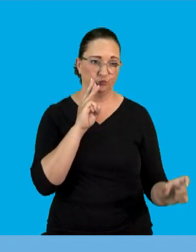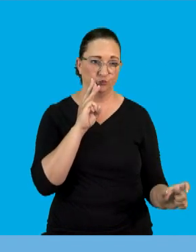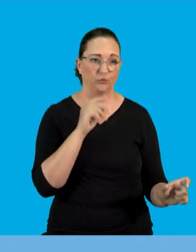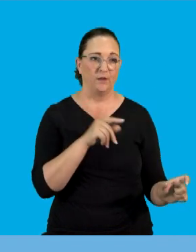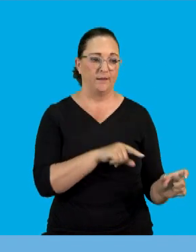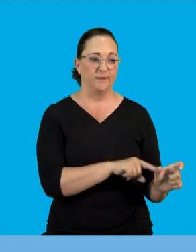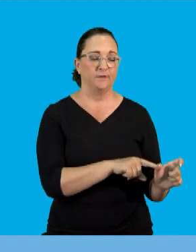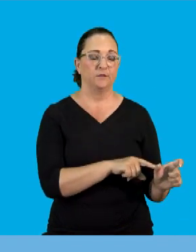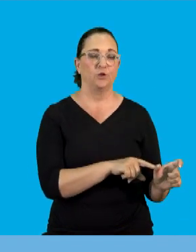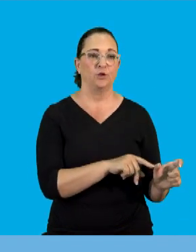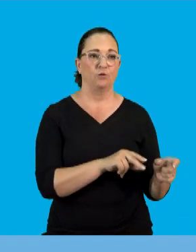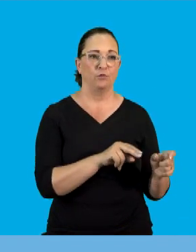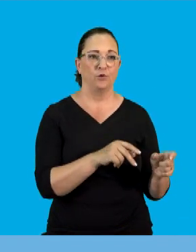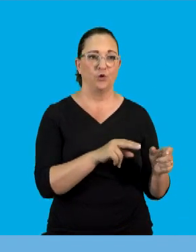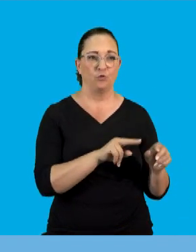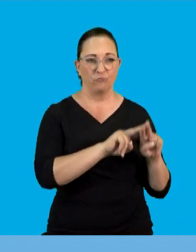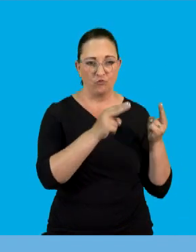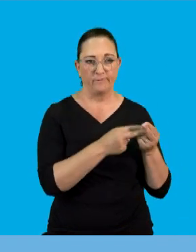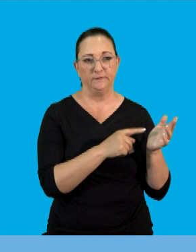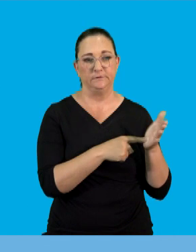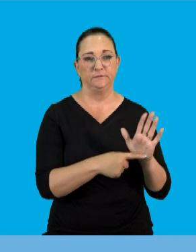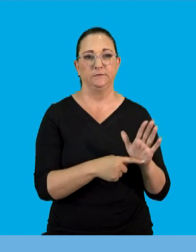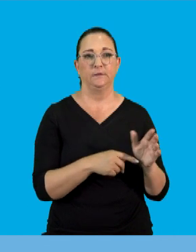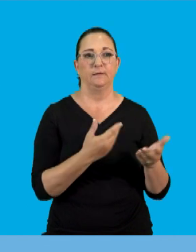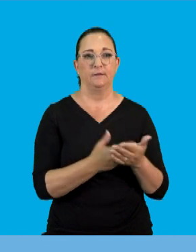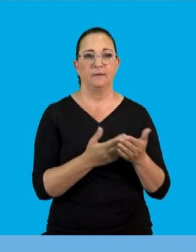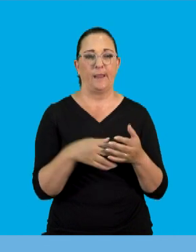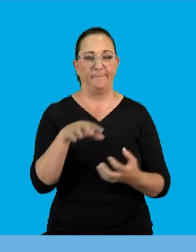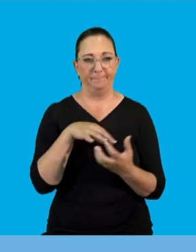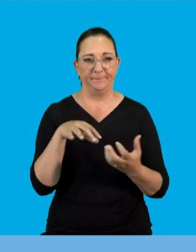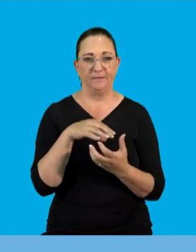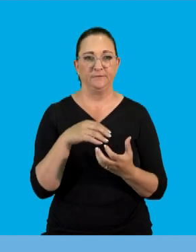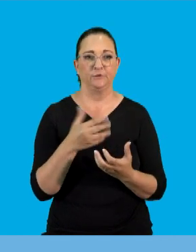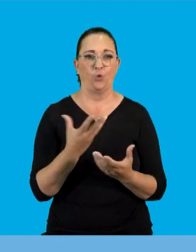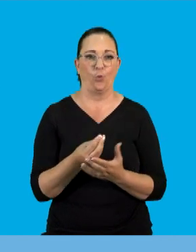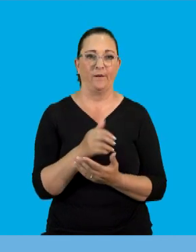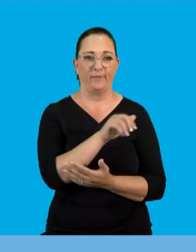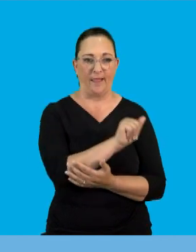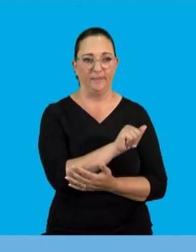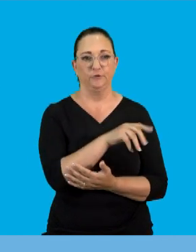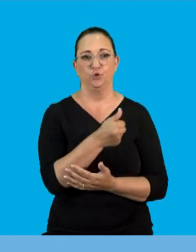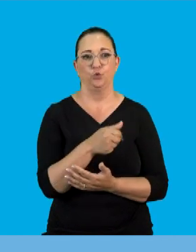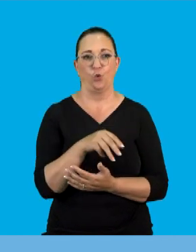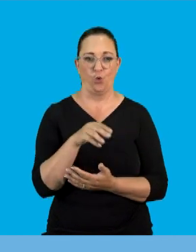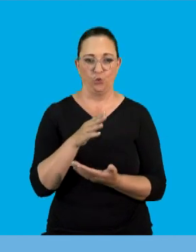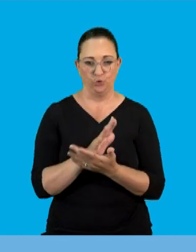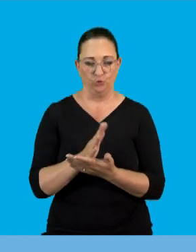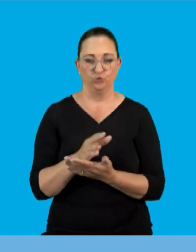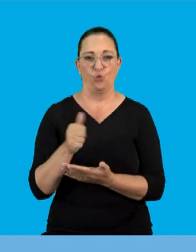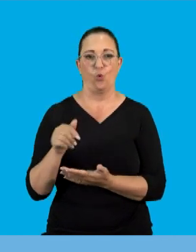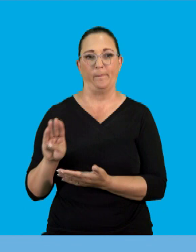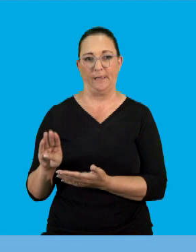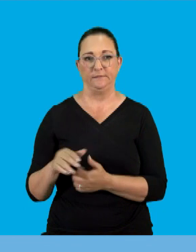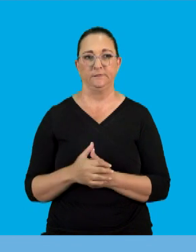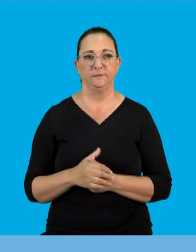indicator. And we are seeing how they change color if they are mixed with either an acid or if it's in a neutral substance or